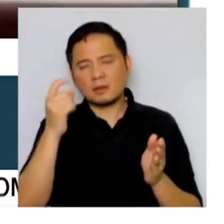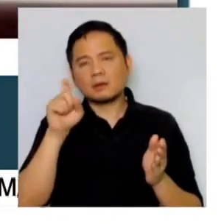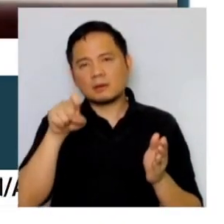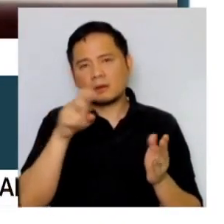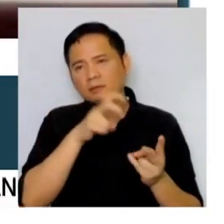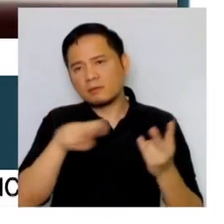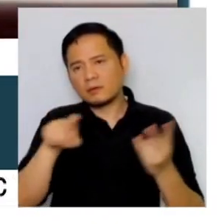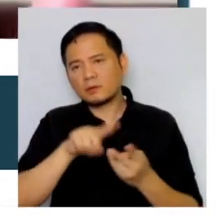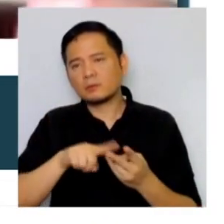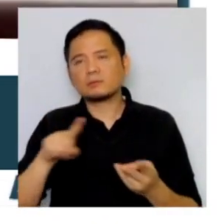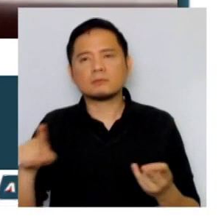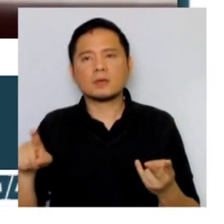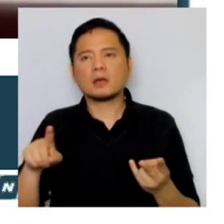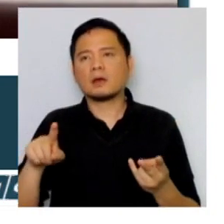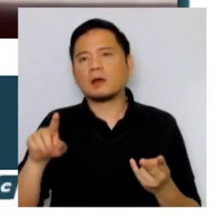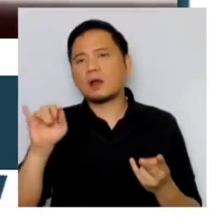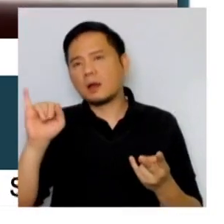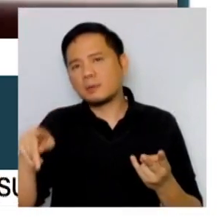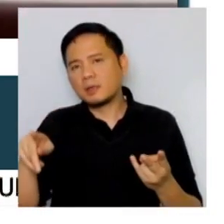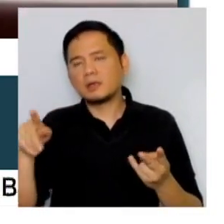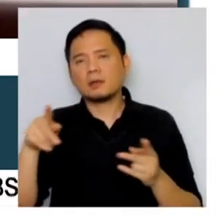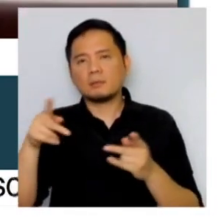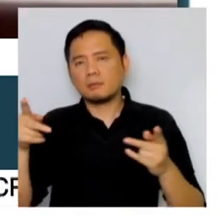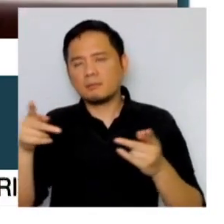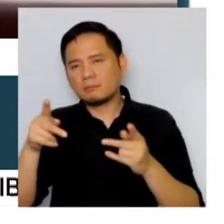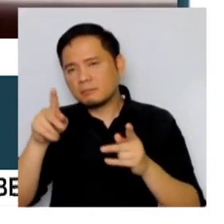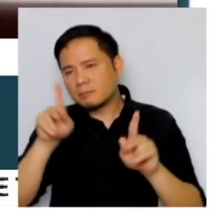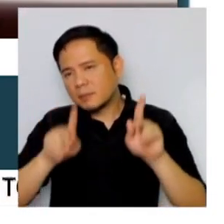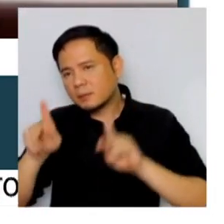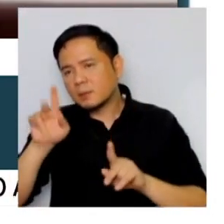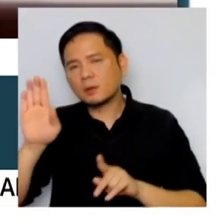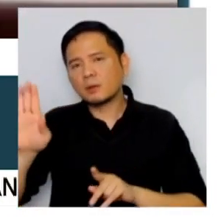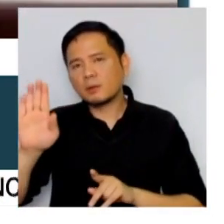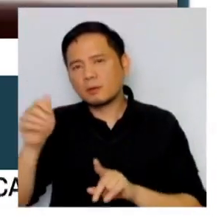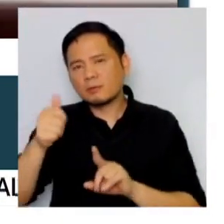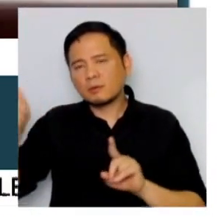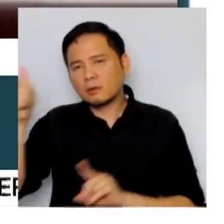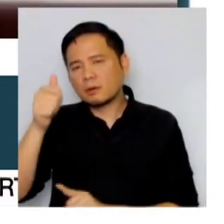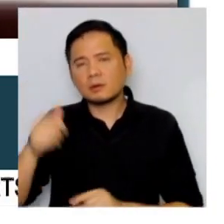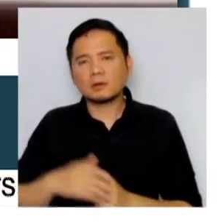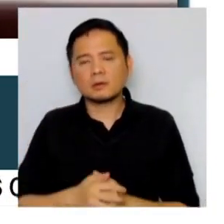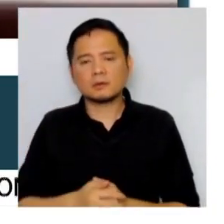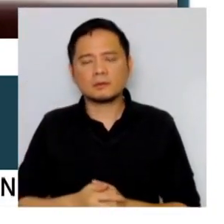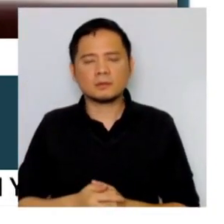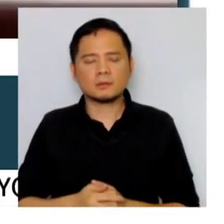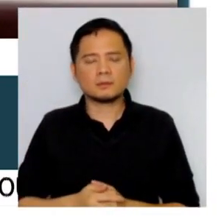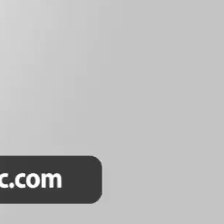DepEd, bigyan ng edukasyon, no, yung mga vulnerable groups to extremism,